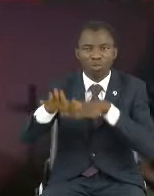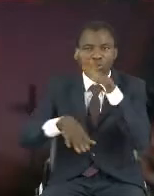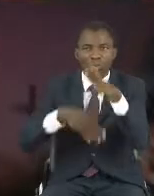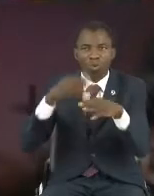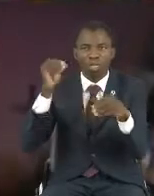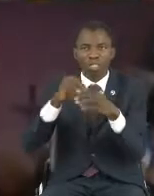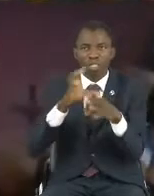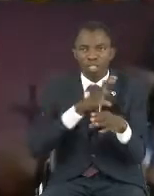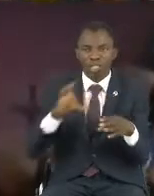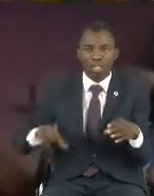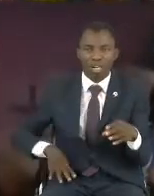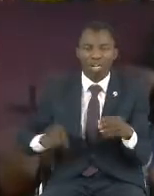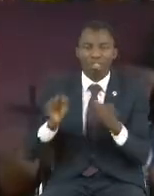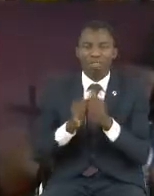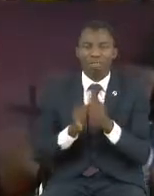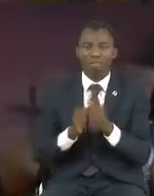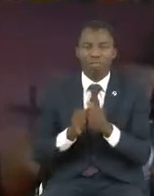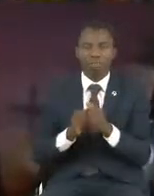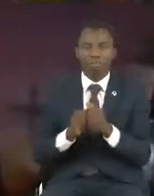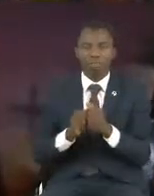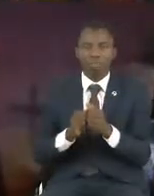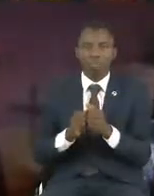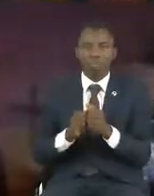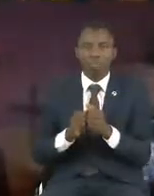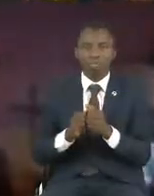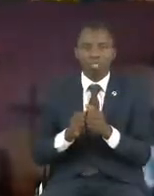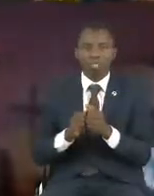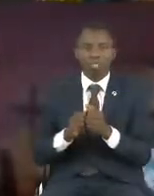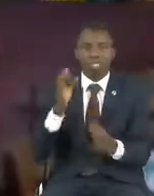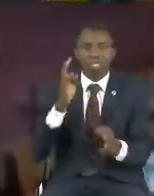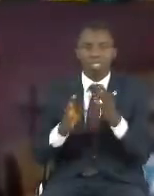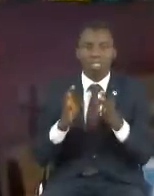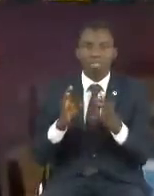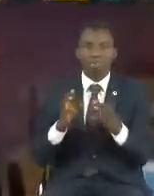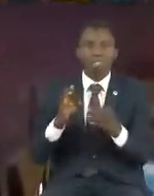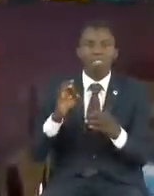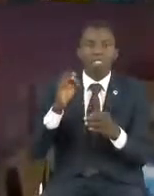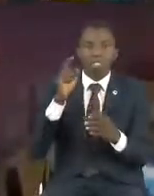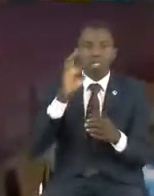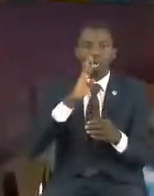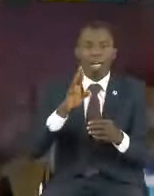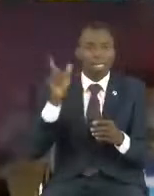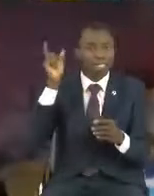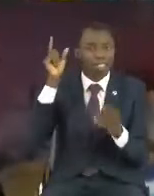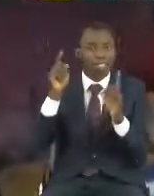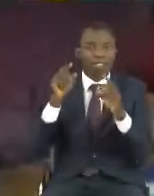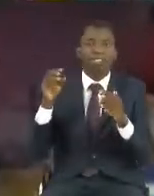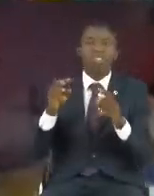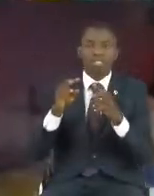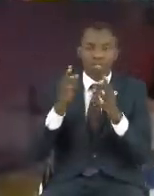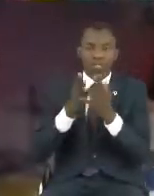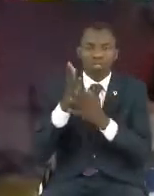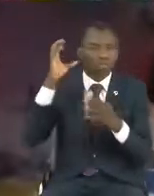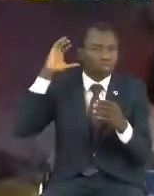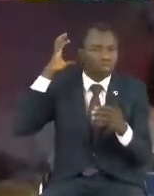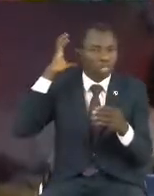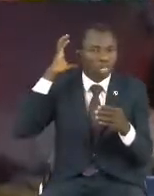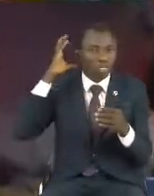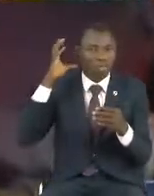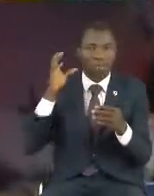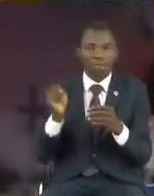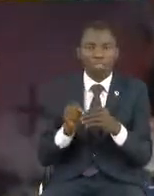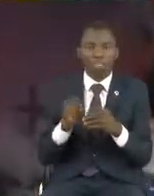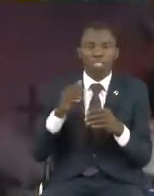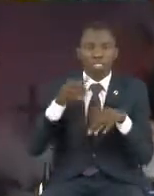via radio and television and you just gave your life to Christ, send your name, your phone